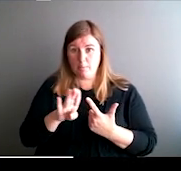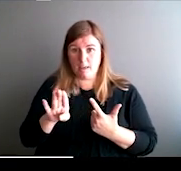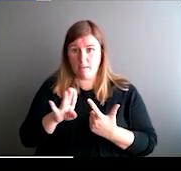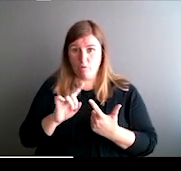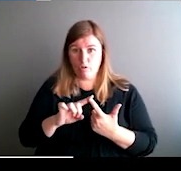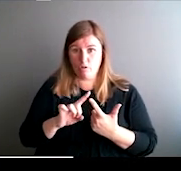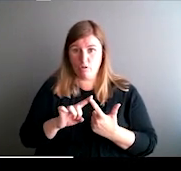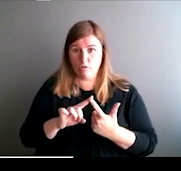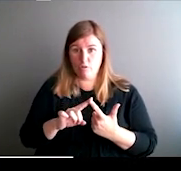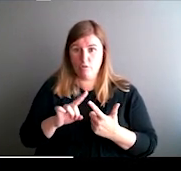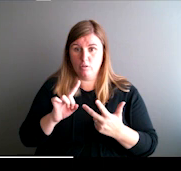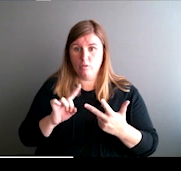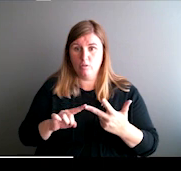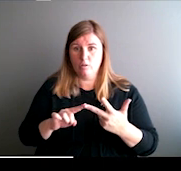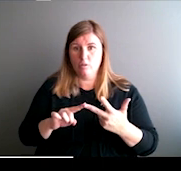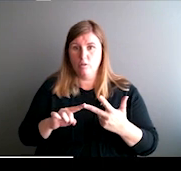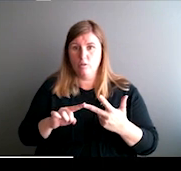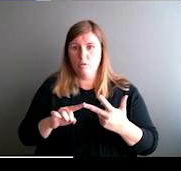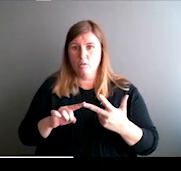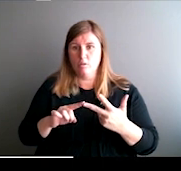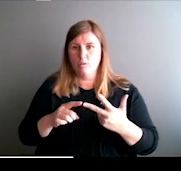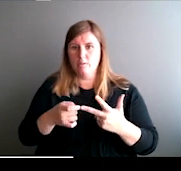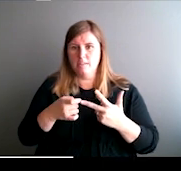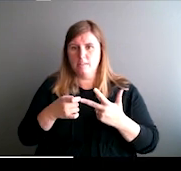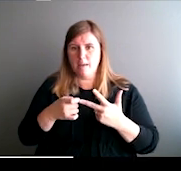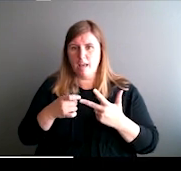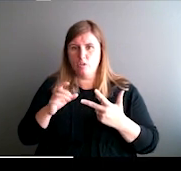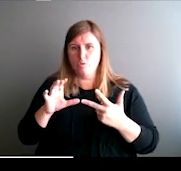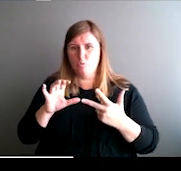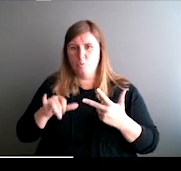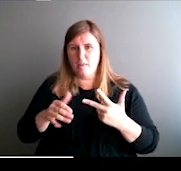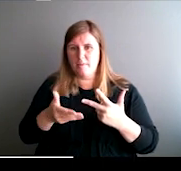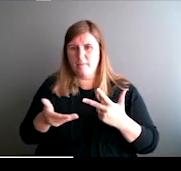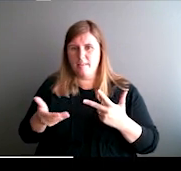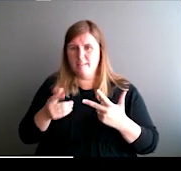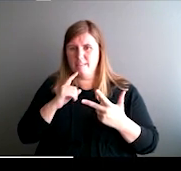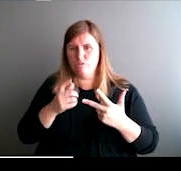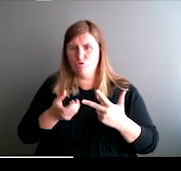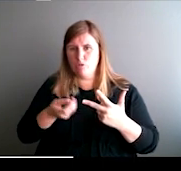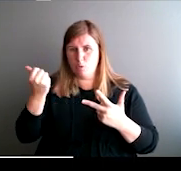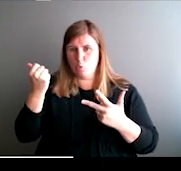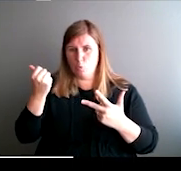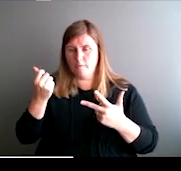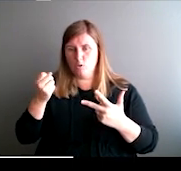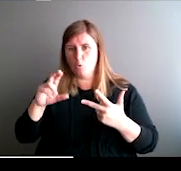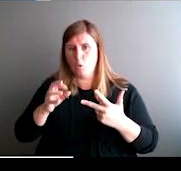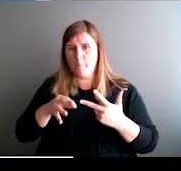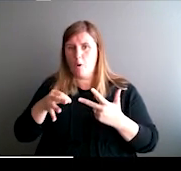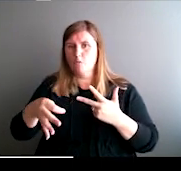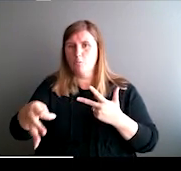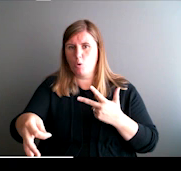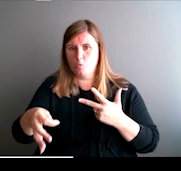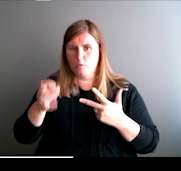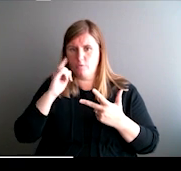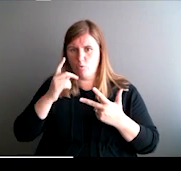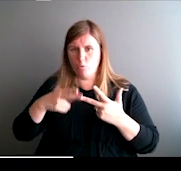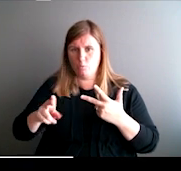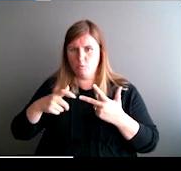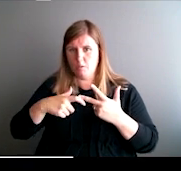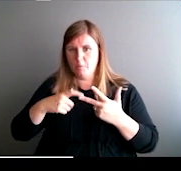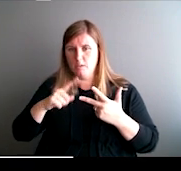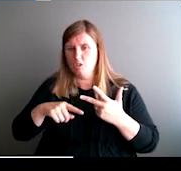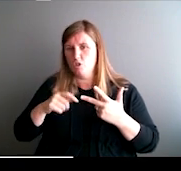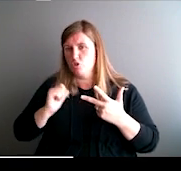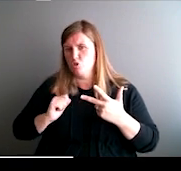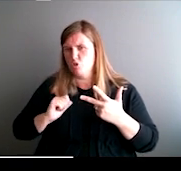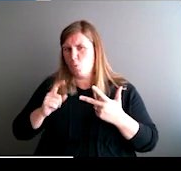behavior, and the demand to do that thing is removed or postponed for a little bit until you're done your show